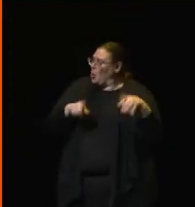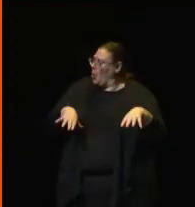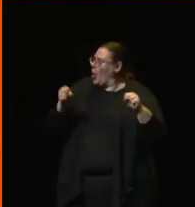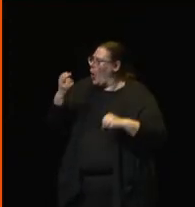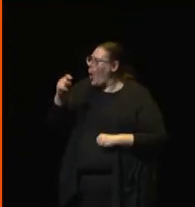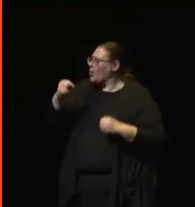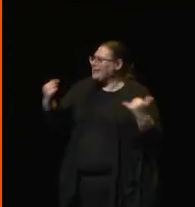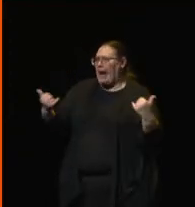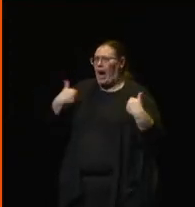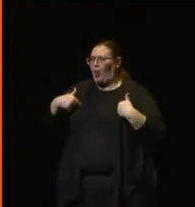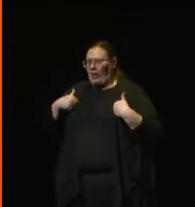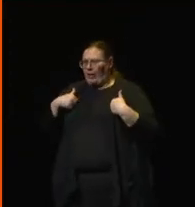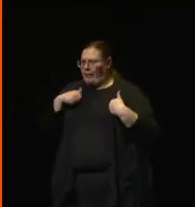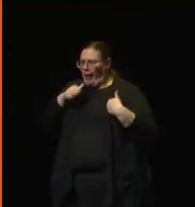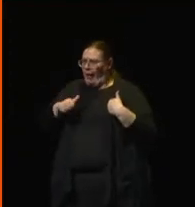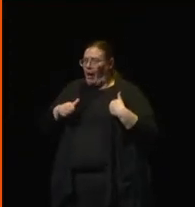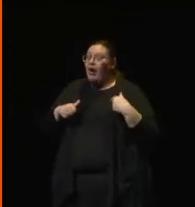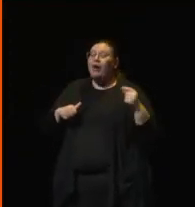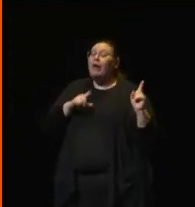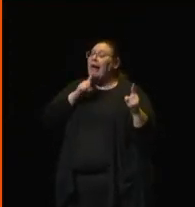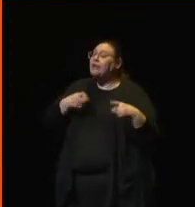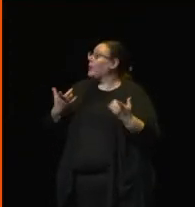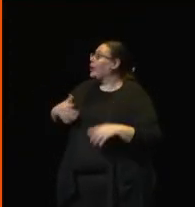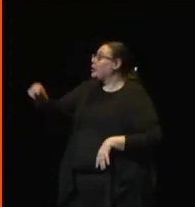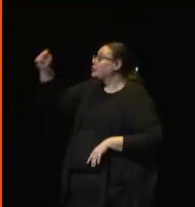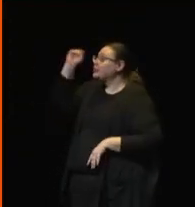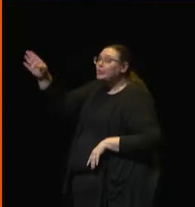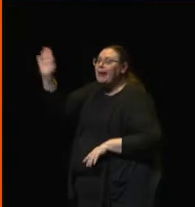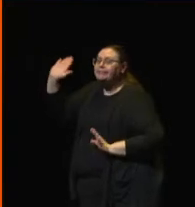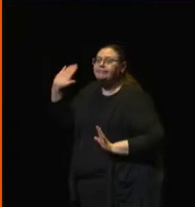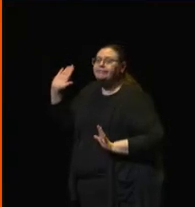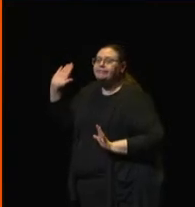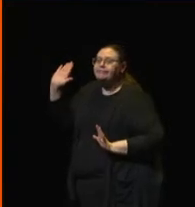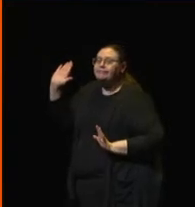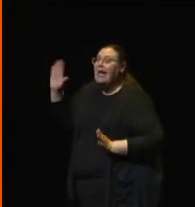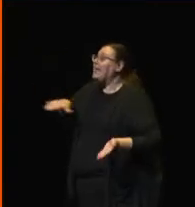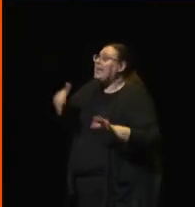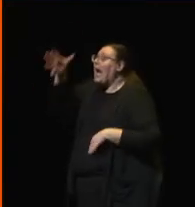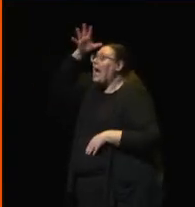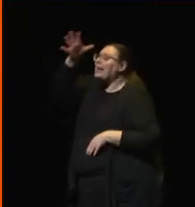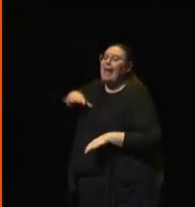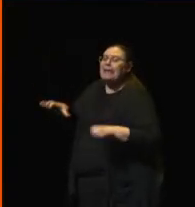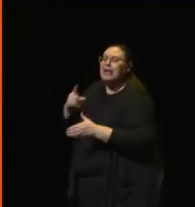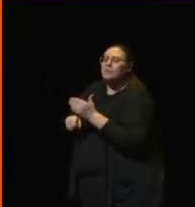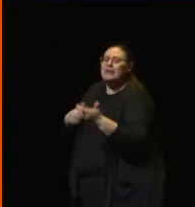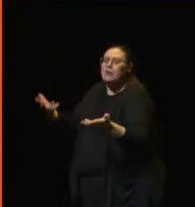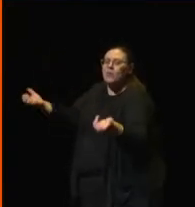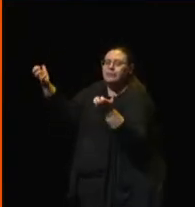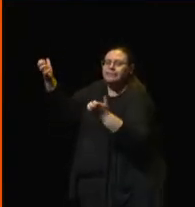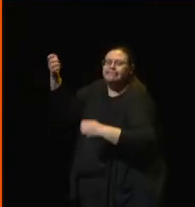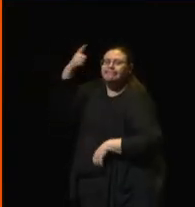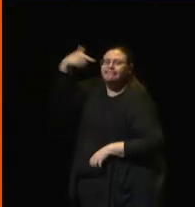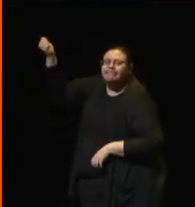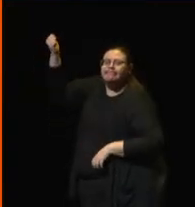show now, he said, "Too bad, guys. Dying man gets to do what he wants."